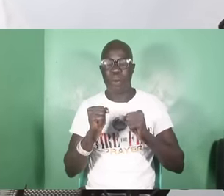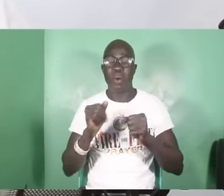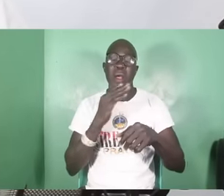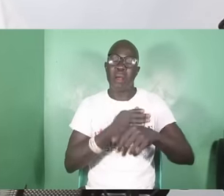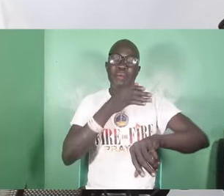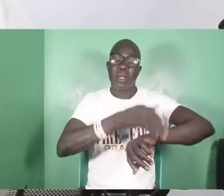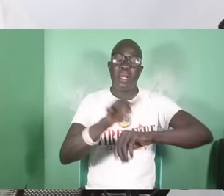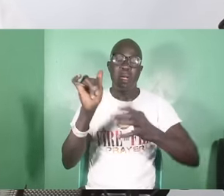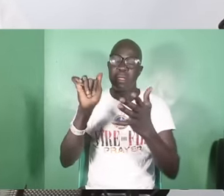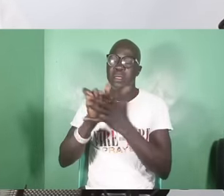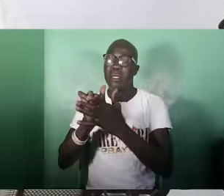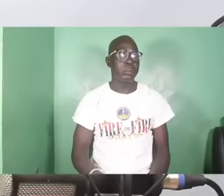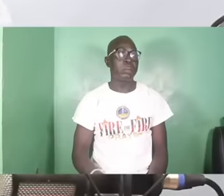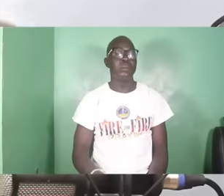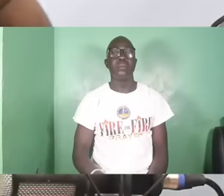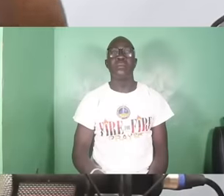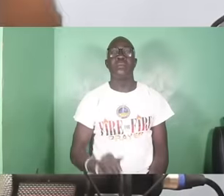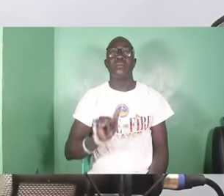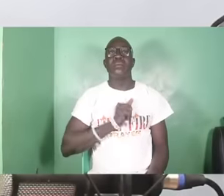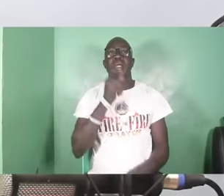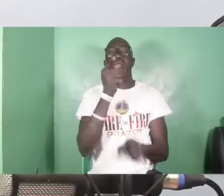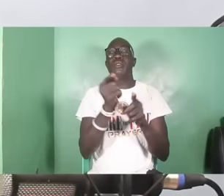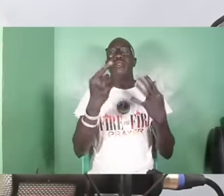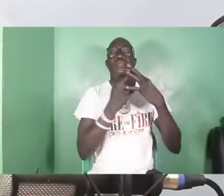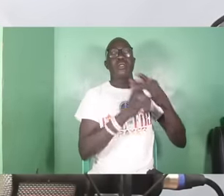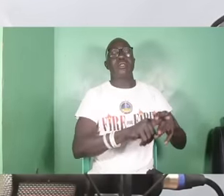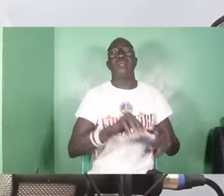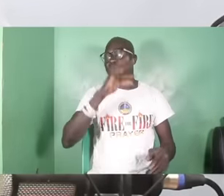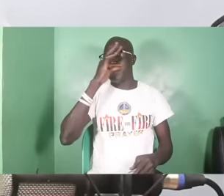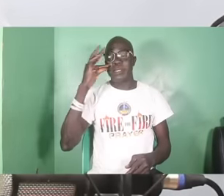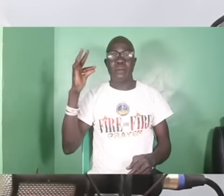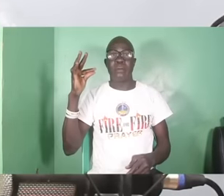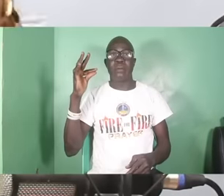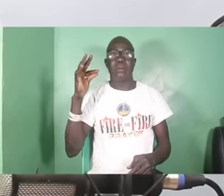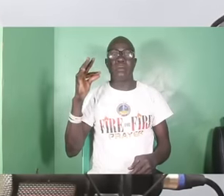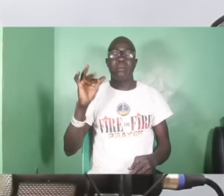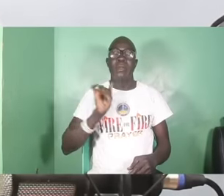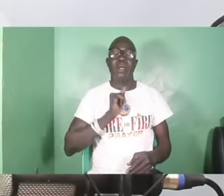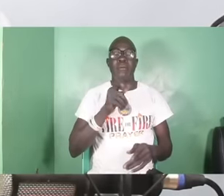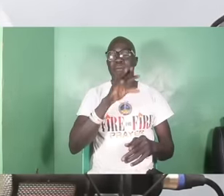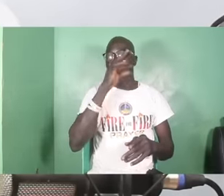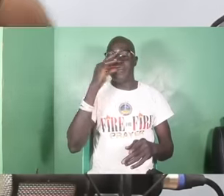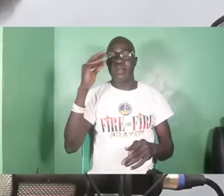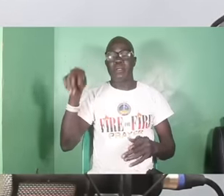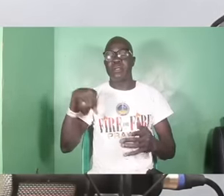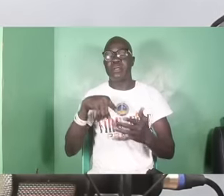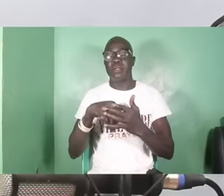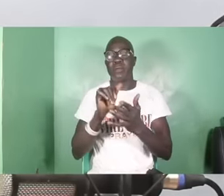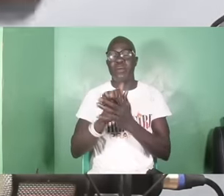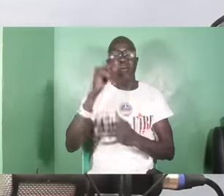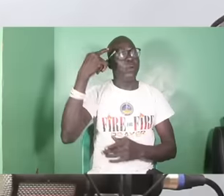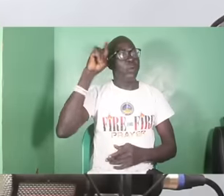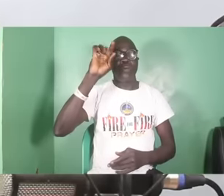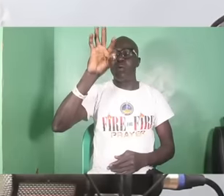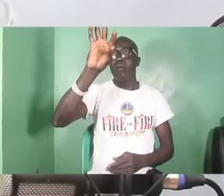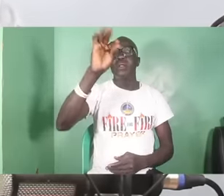power. After this, last summer the wood. Moses said, what better? And after that, another fasting. Mo gba eleyi. I fasted for